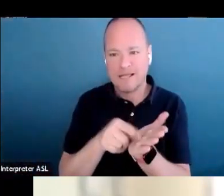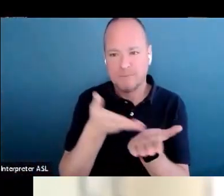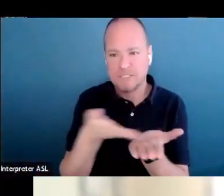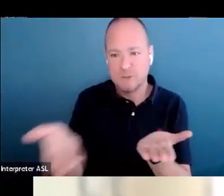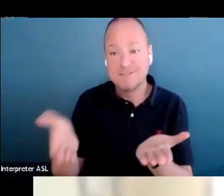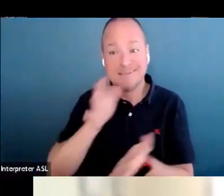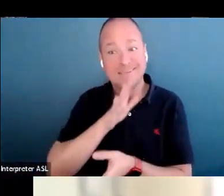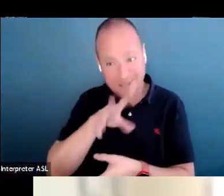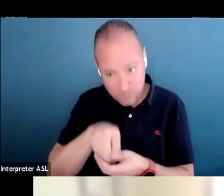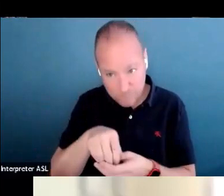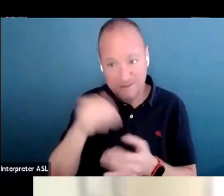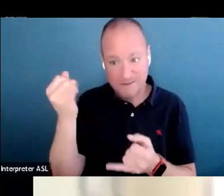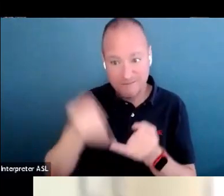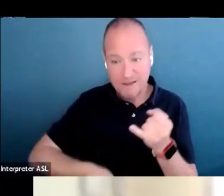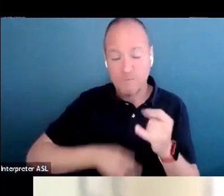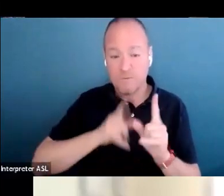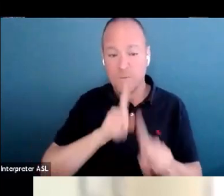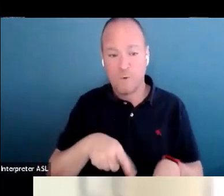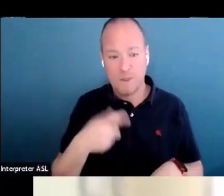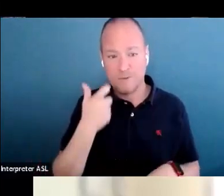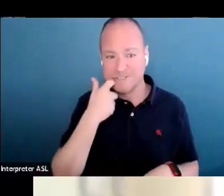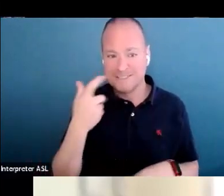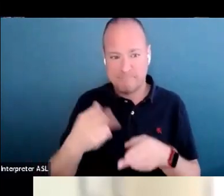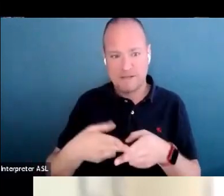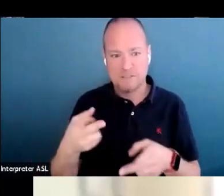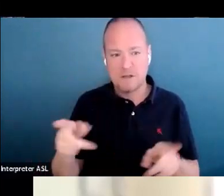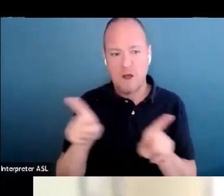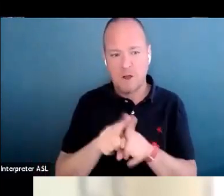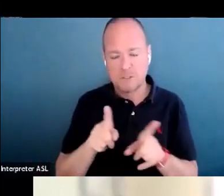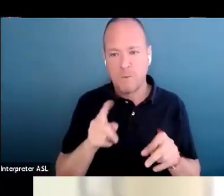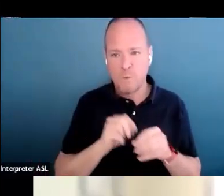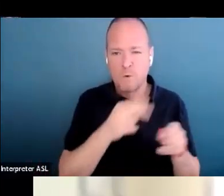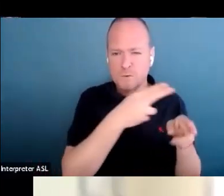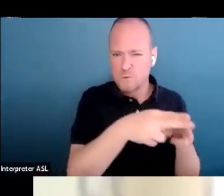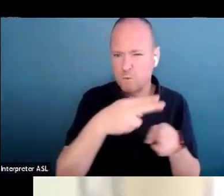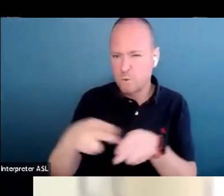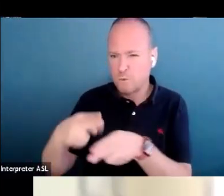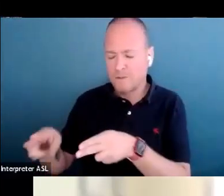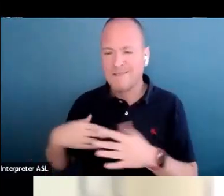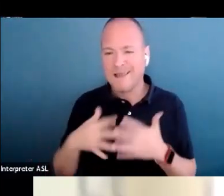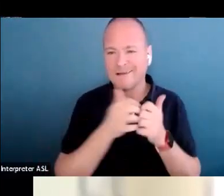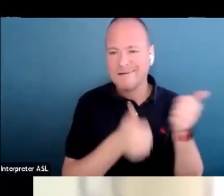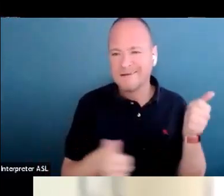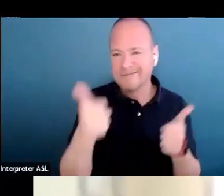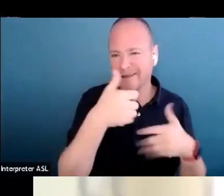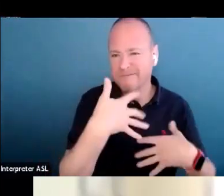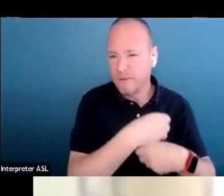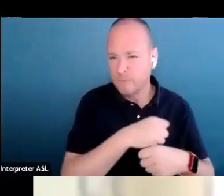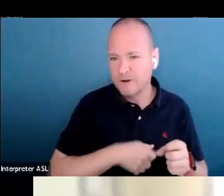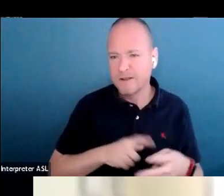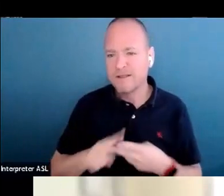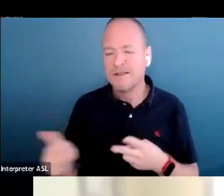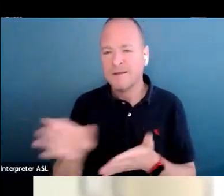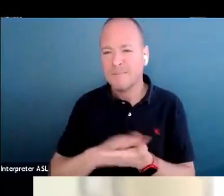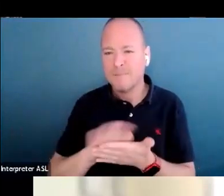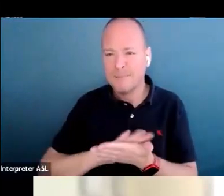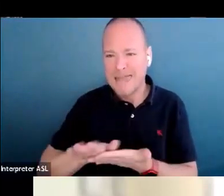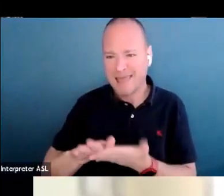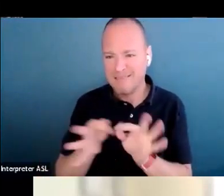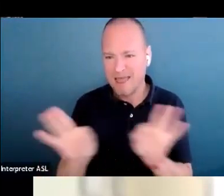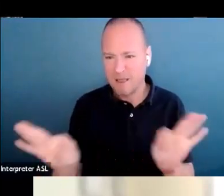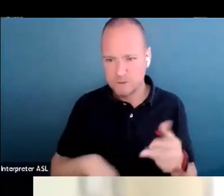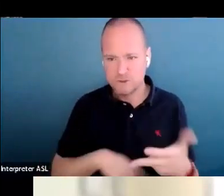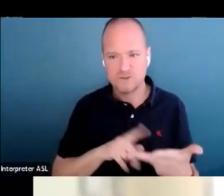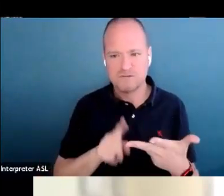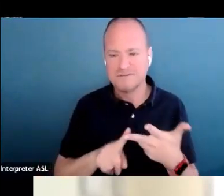final report that was just mentioned, as well as shorter pieces, including an executive summary, a plain language version,